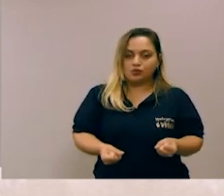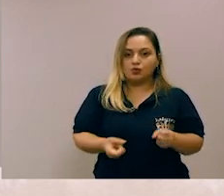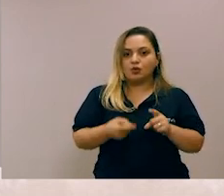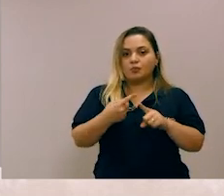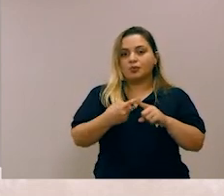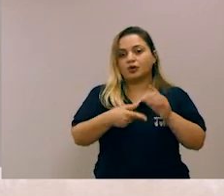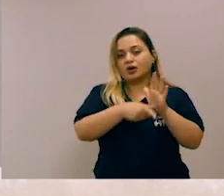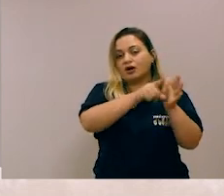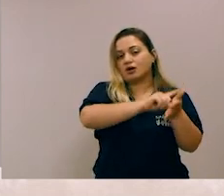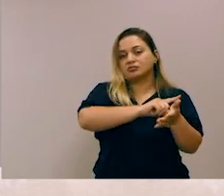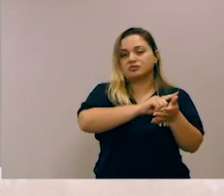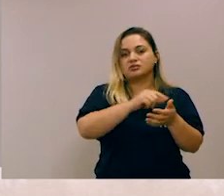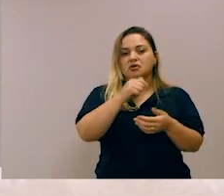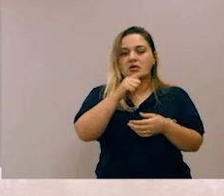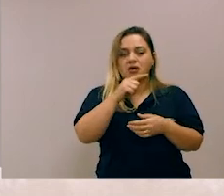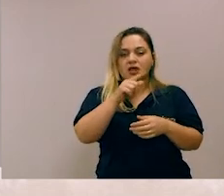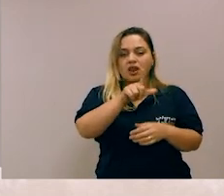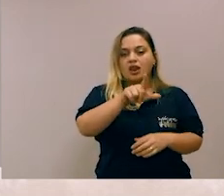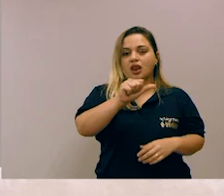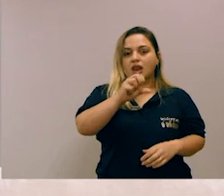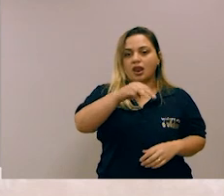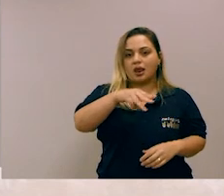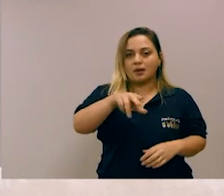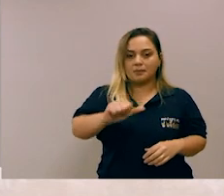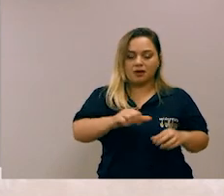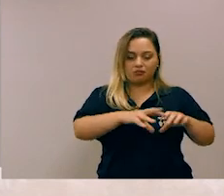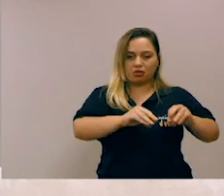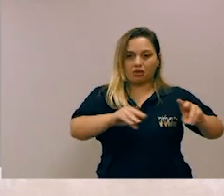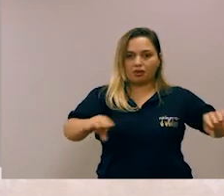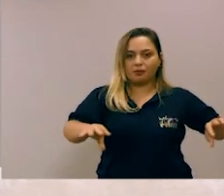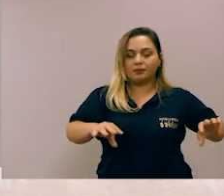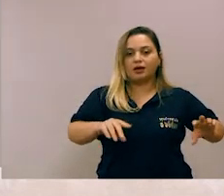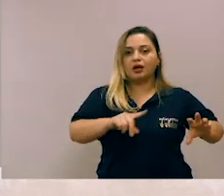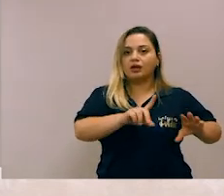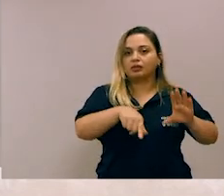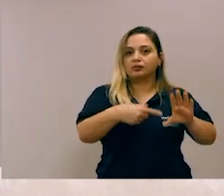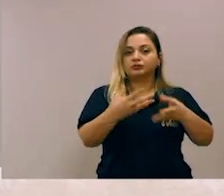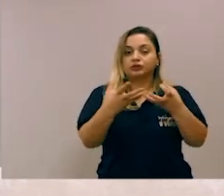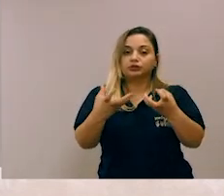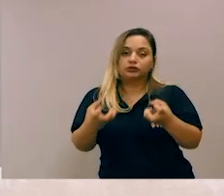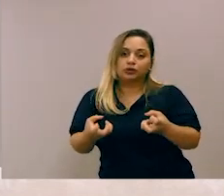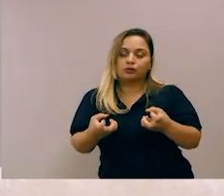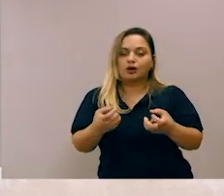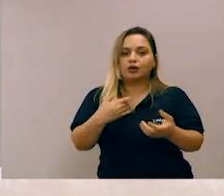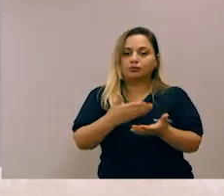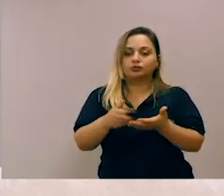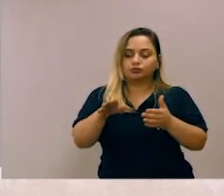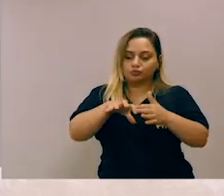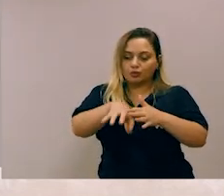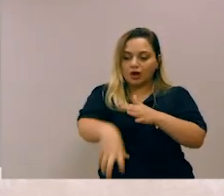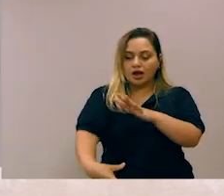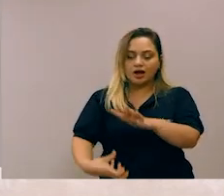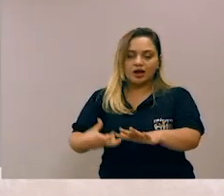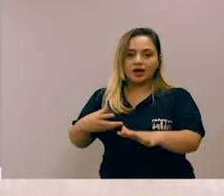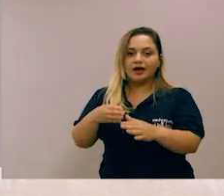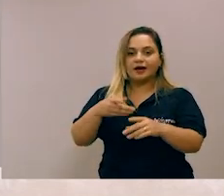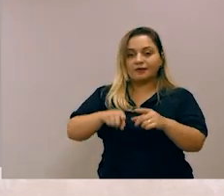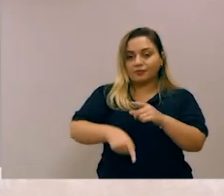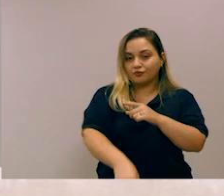started using trucks and equipment. So, we reduced the number of firefighters even more